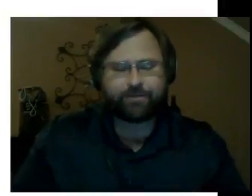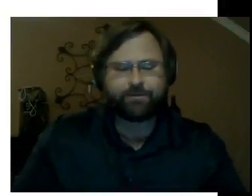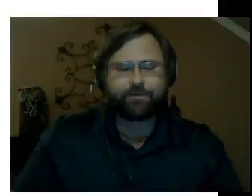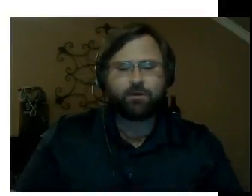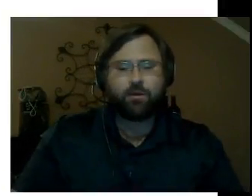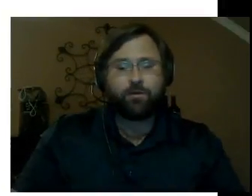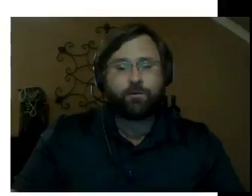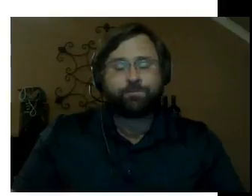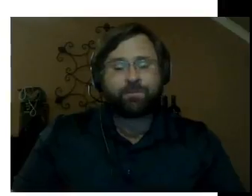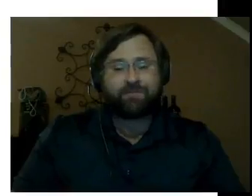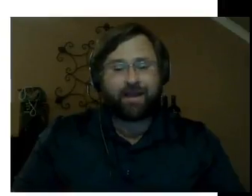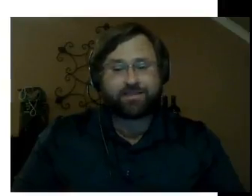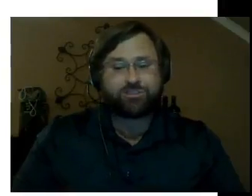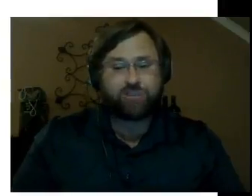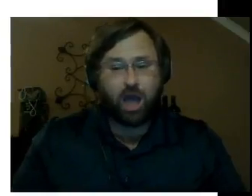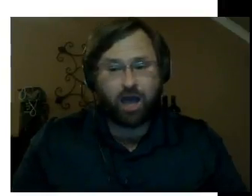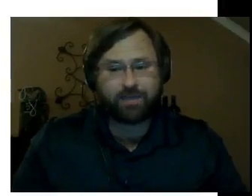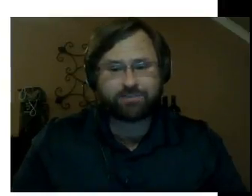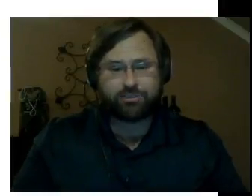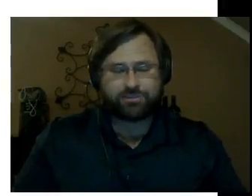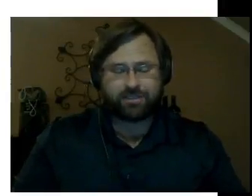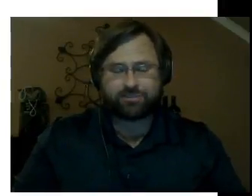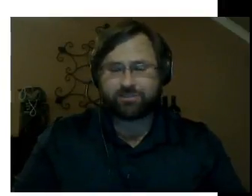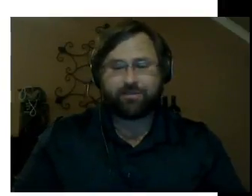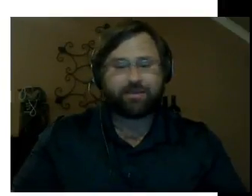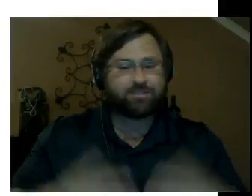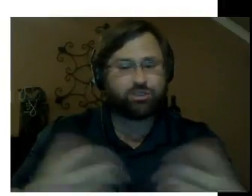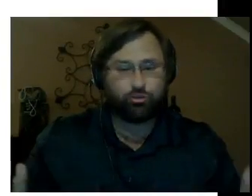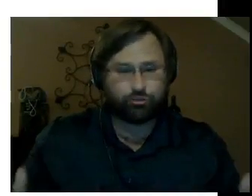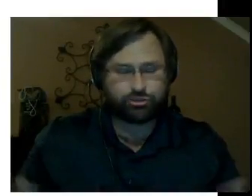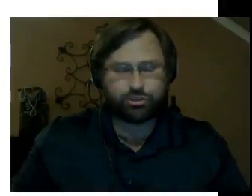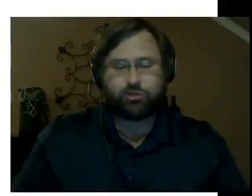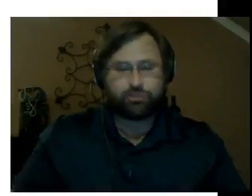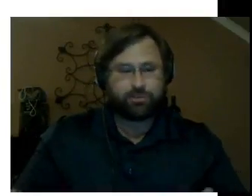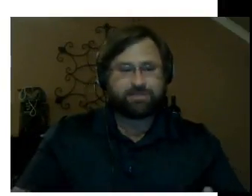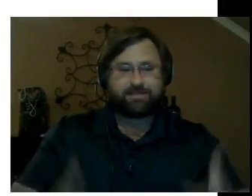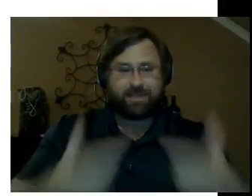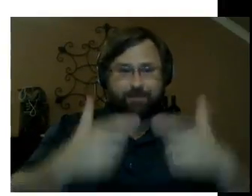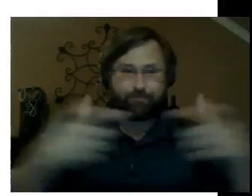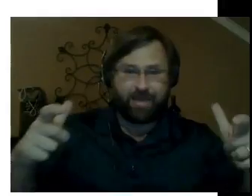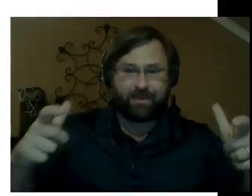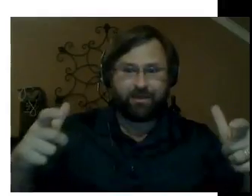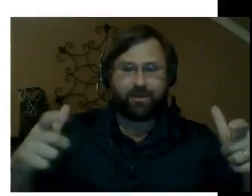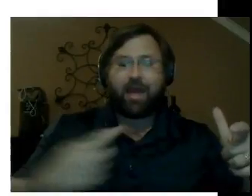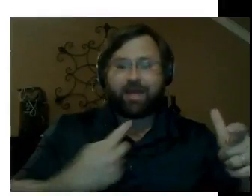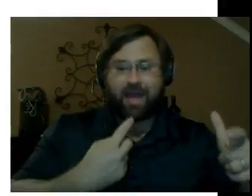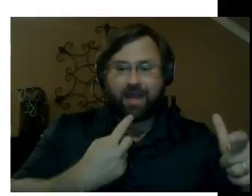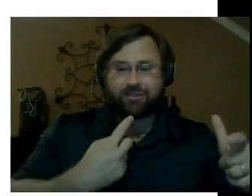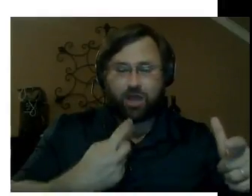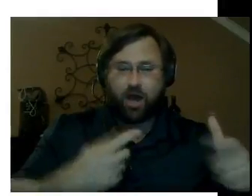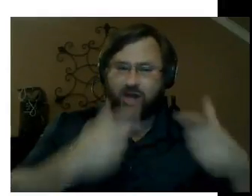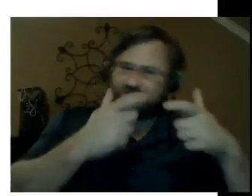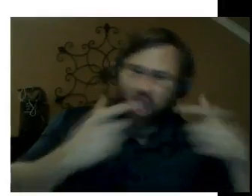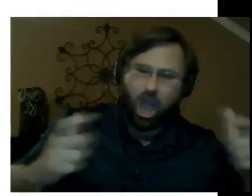big. Finally, cha is used to illustrate something that's huge. So you could take the sign big and